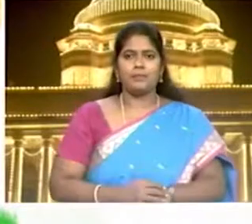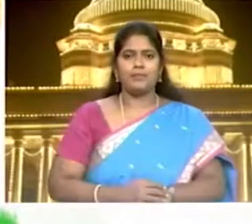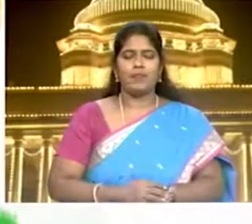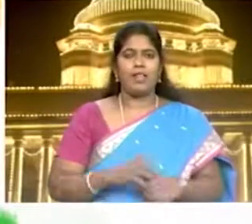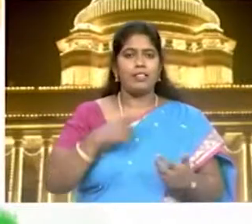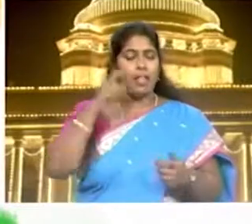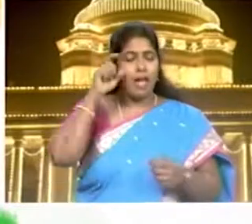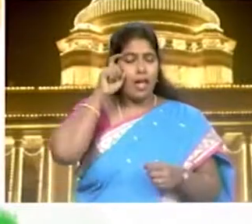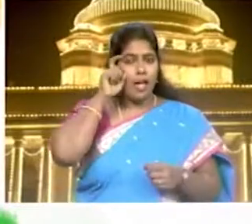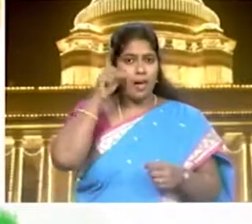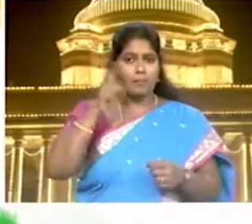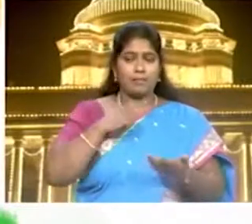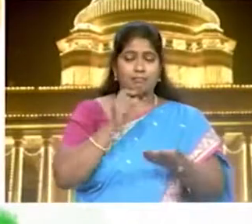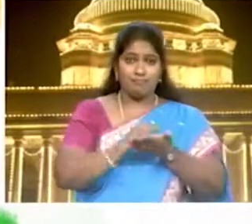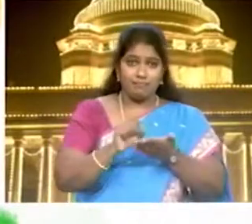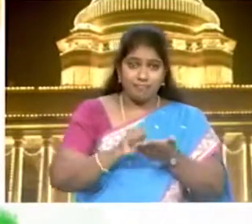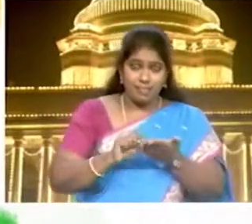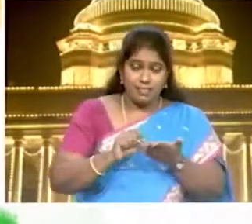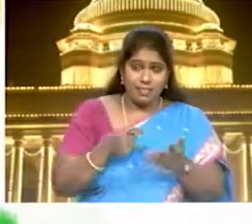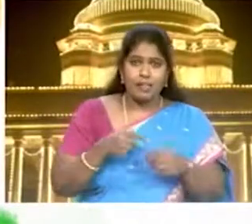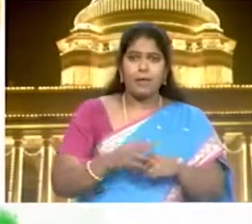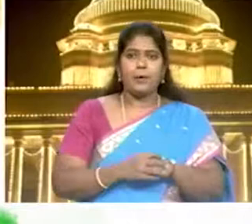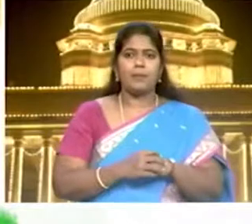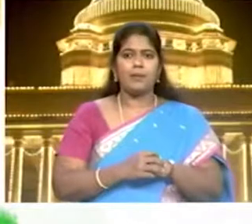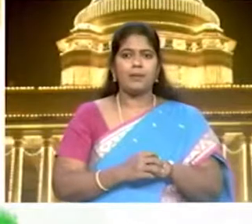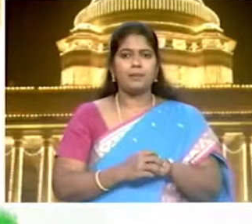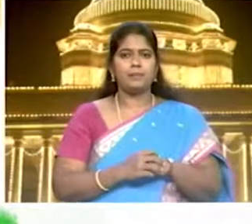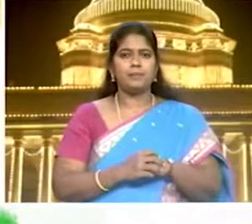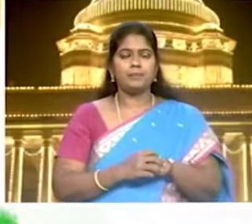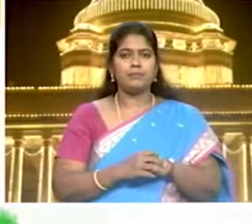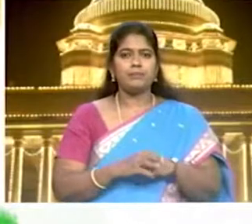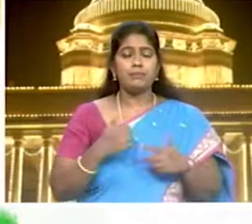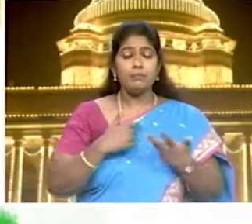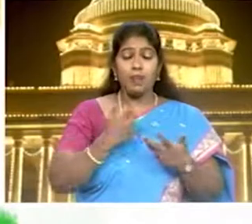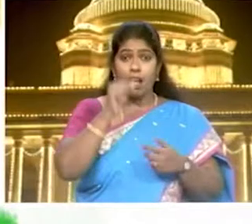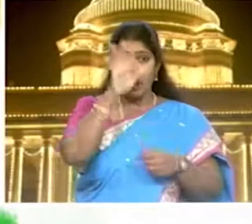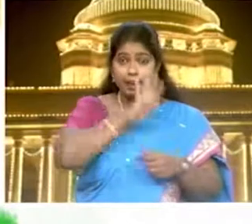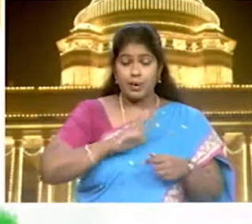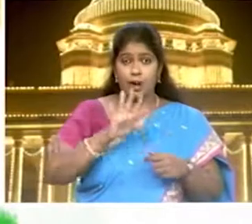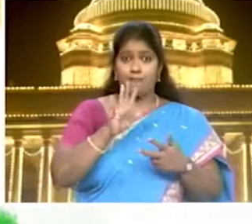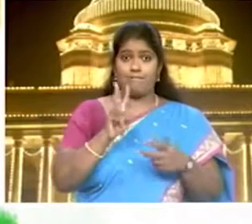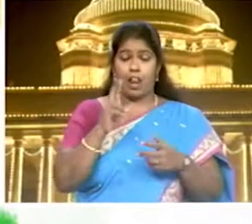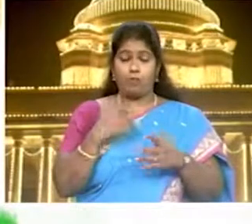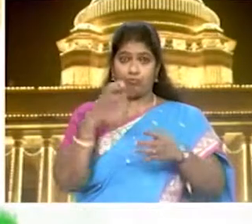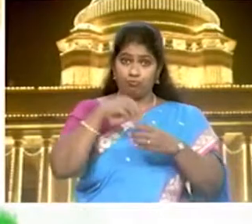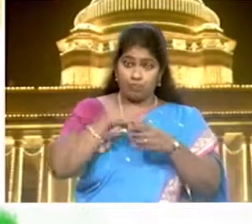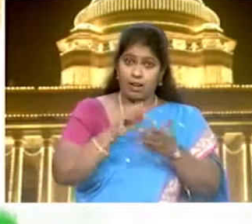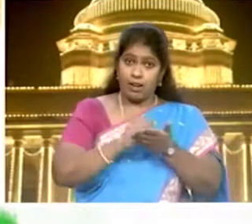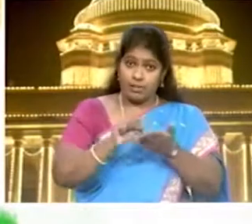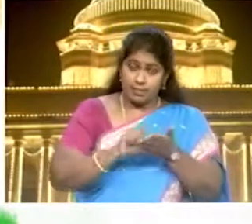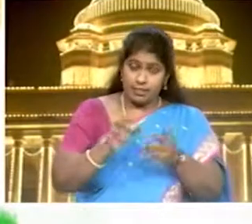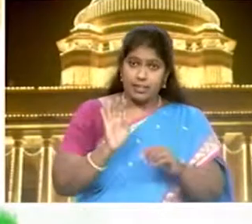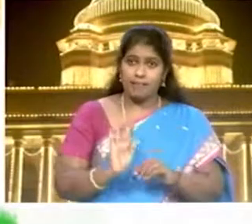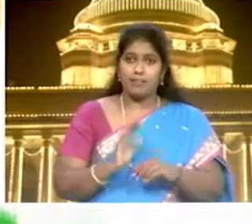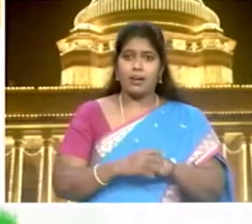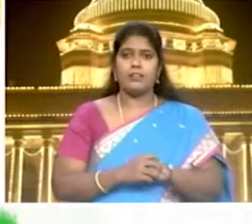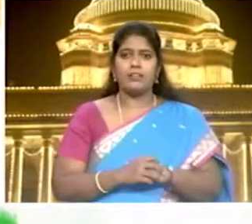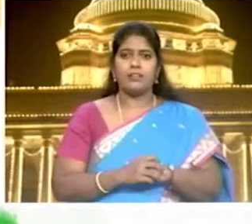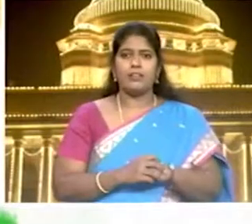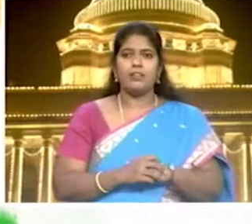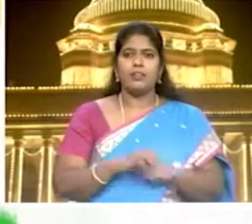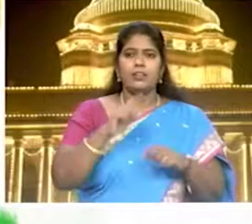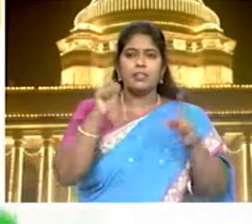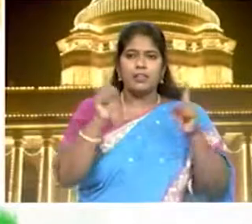constitution. We all already on course to build an Atmanirbhar Bharat, an